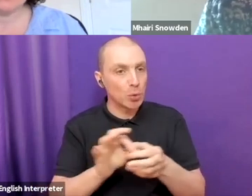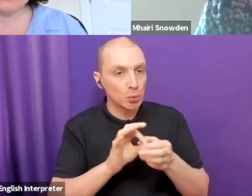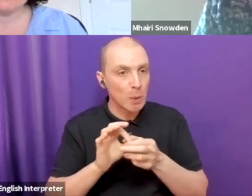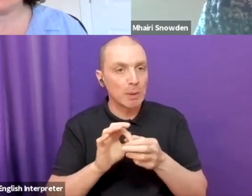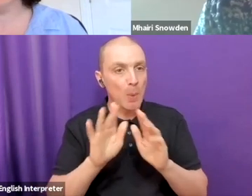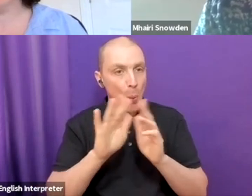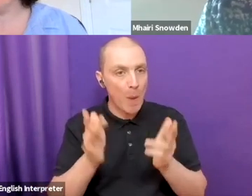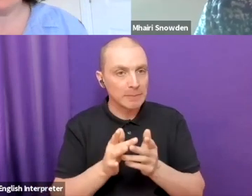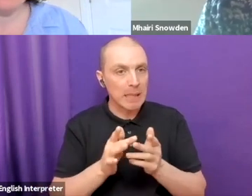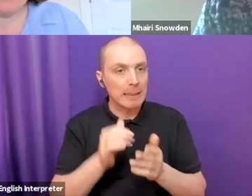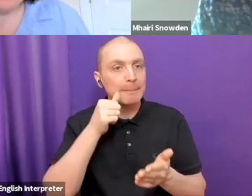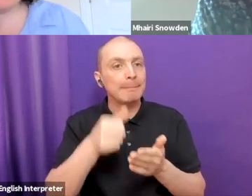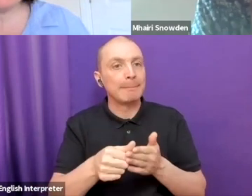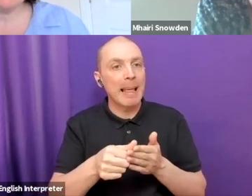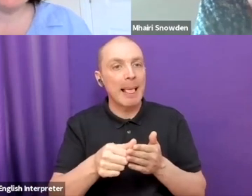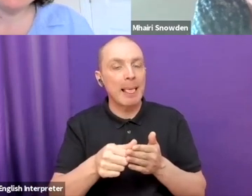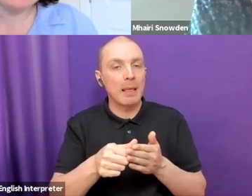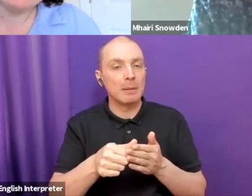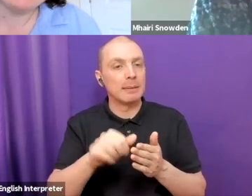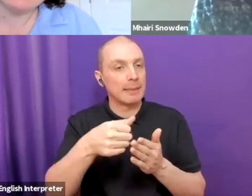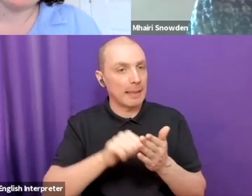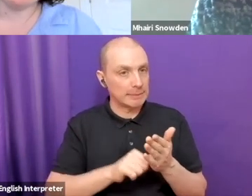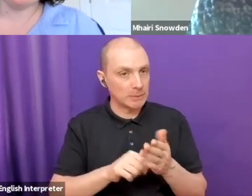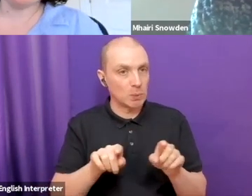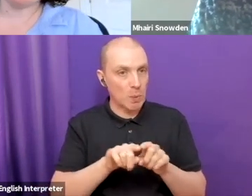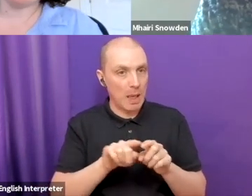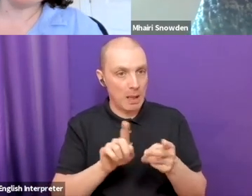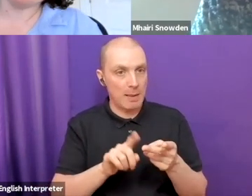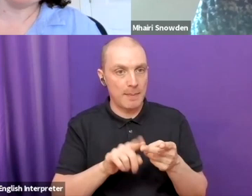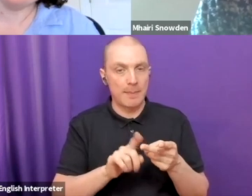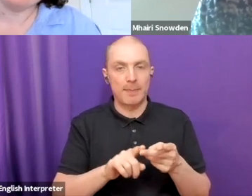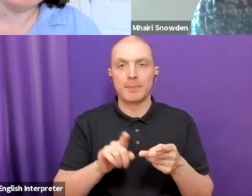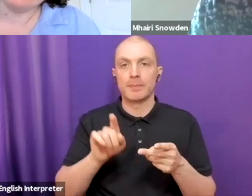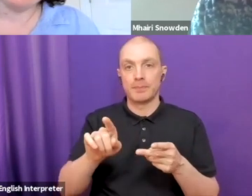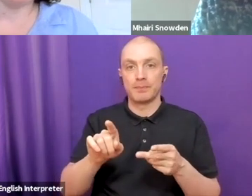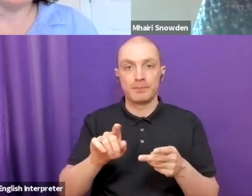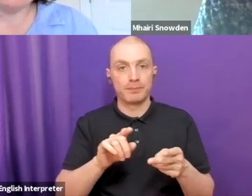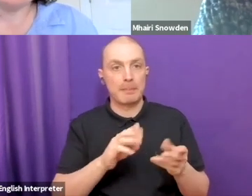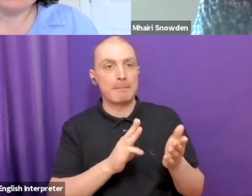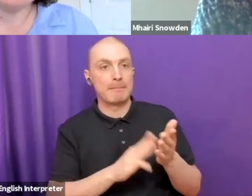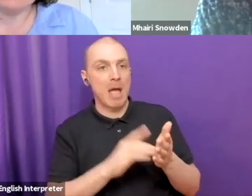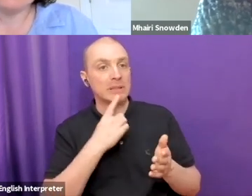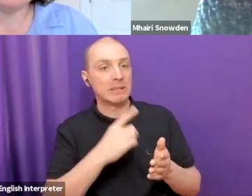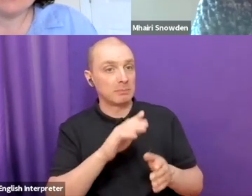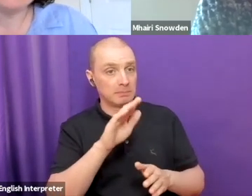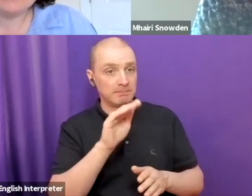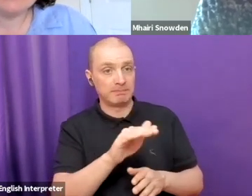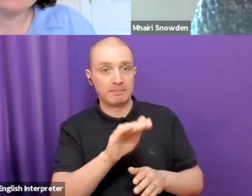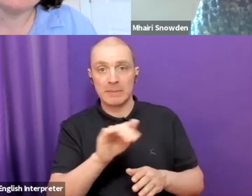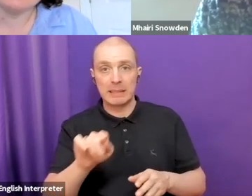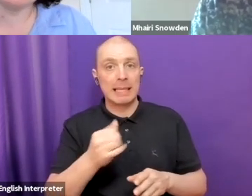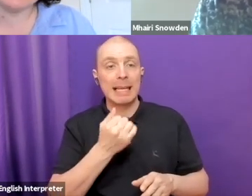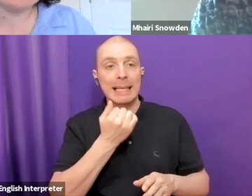well. You look like you would come back in there, Mhairi. Yeah, no, just on a really practical note. So when we literally have dates set up for